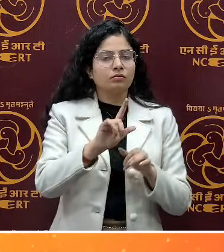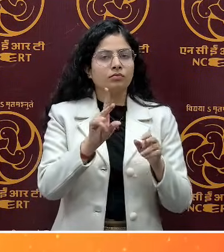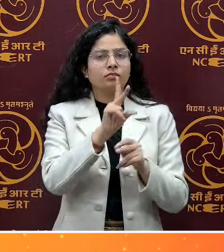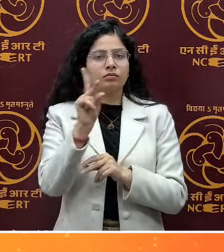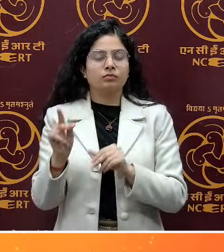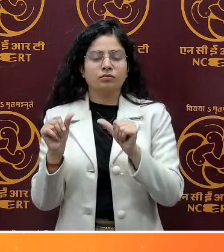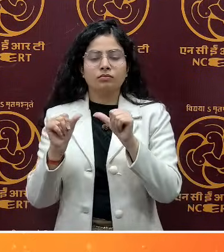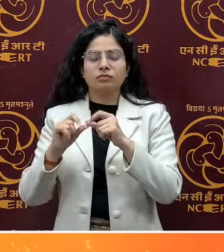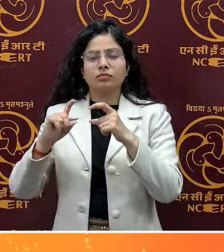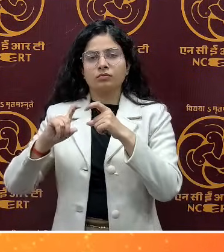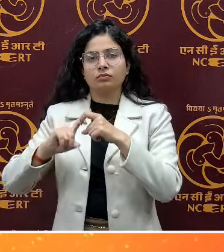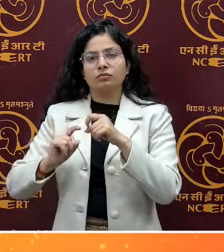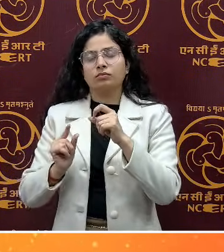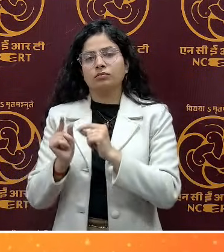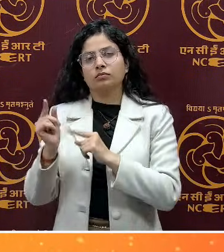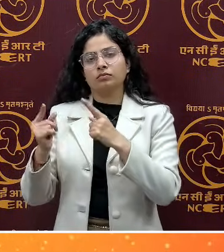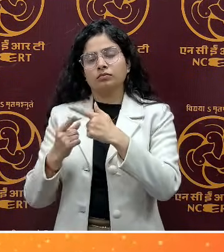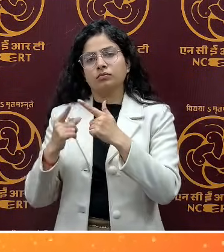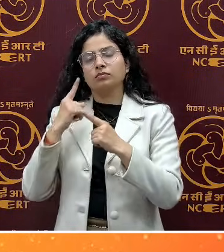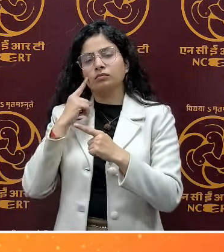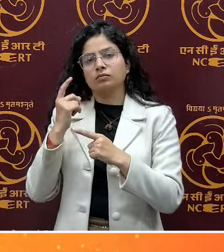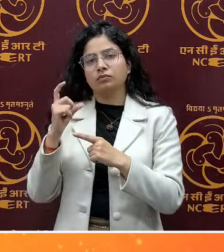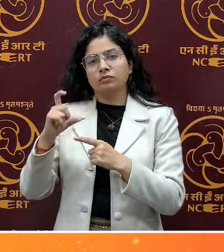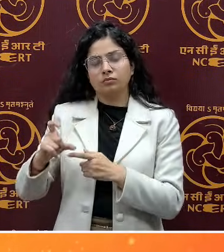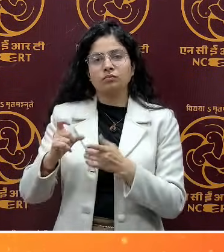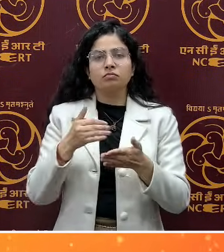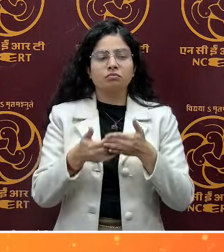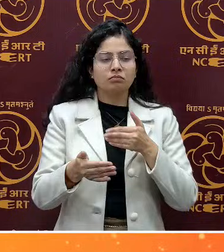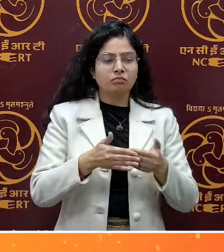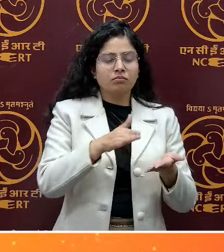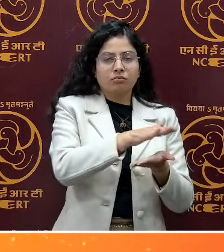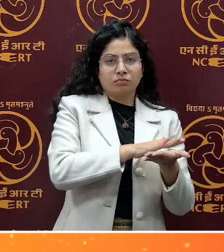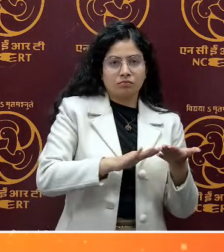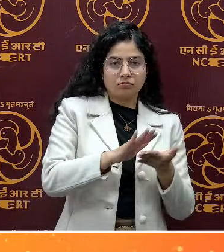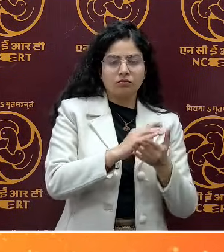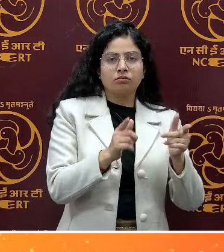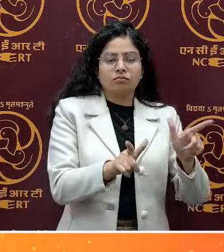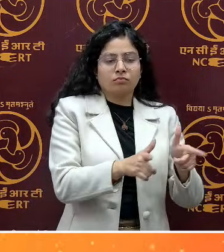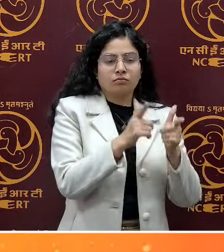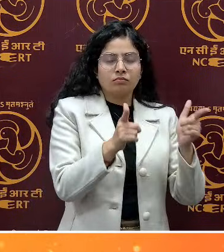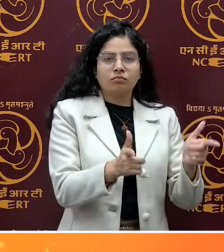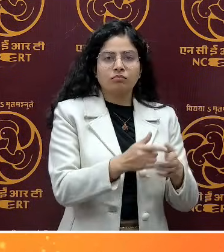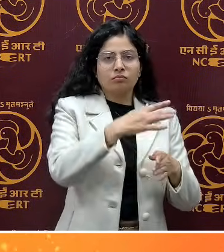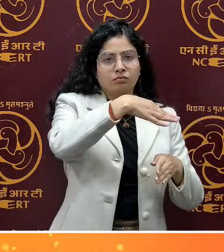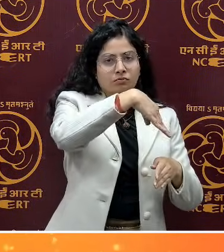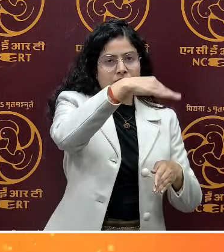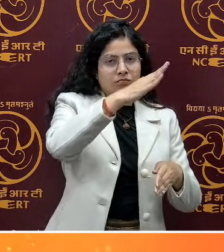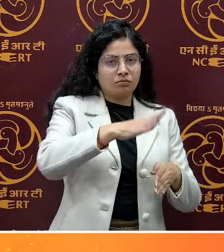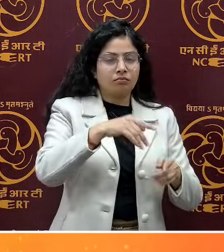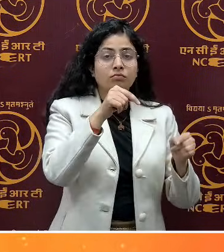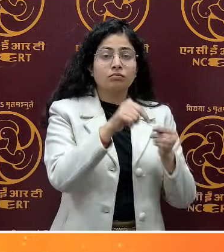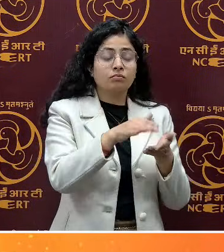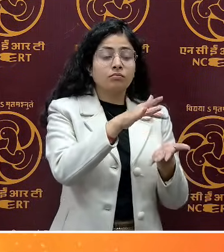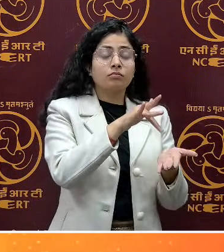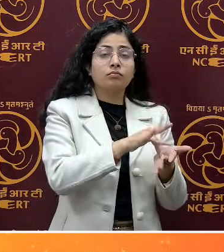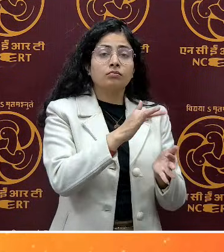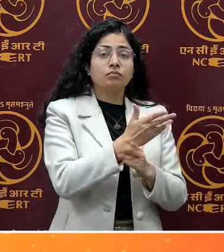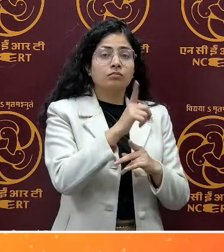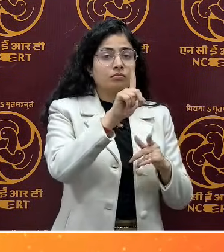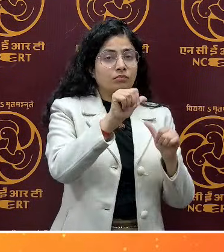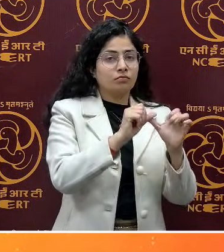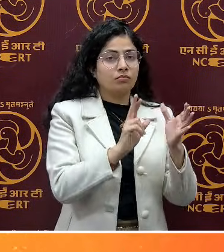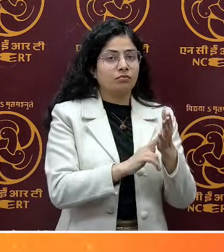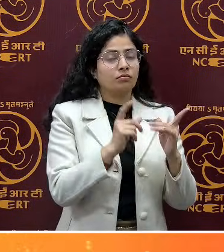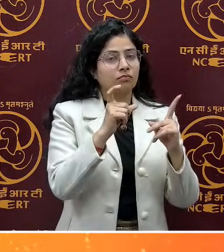forest, grassland, deserts and farm, all of these are present on the land, so they forms